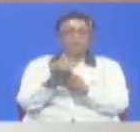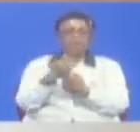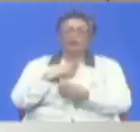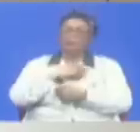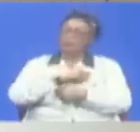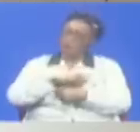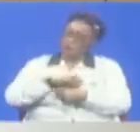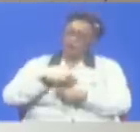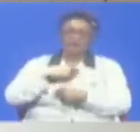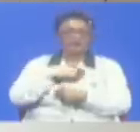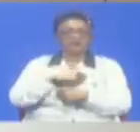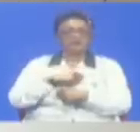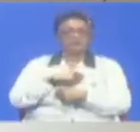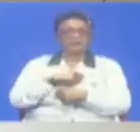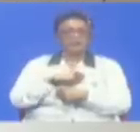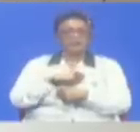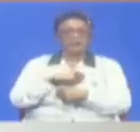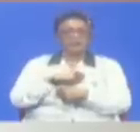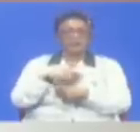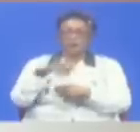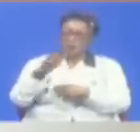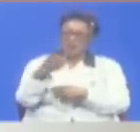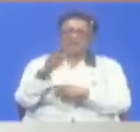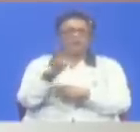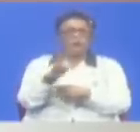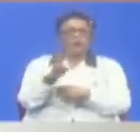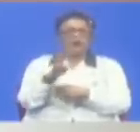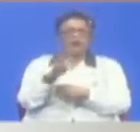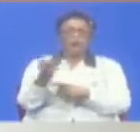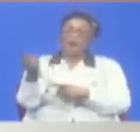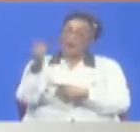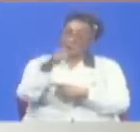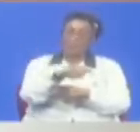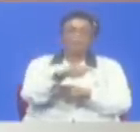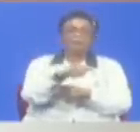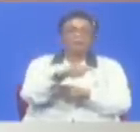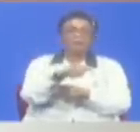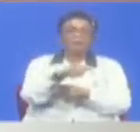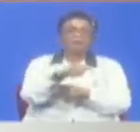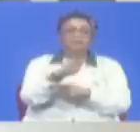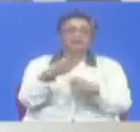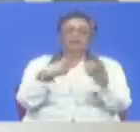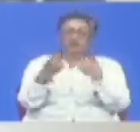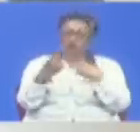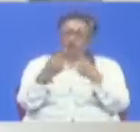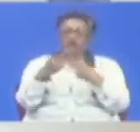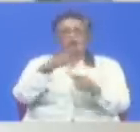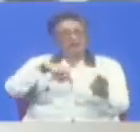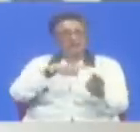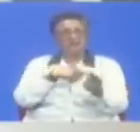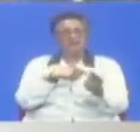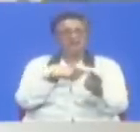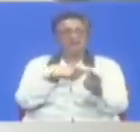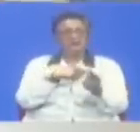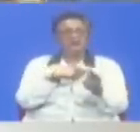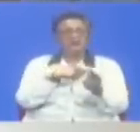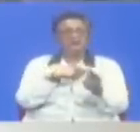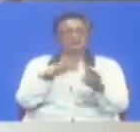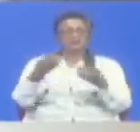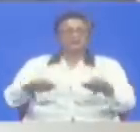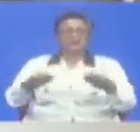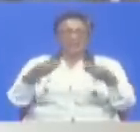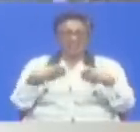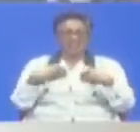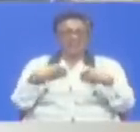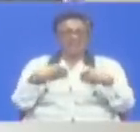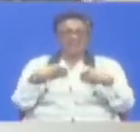apologize. Every once in a while he'll come to the cockpit and come and talk to us and give us and